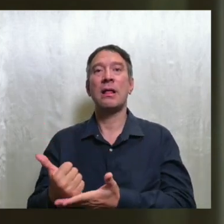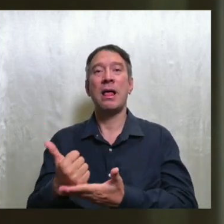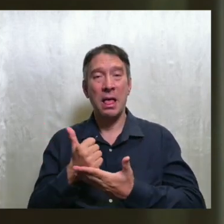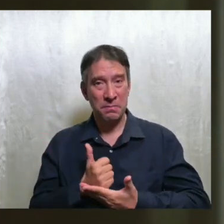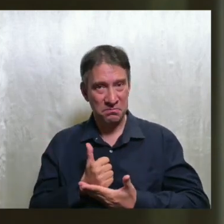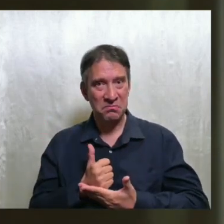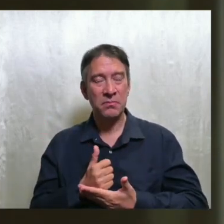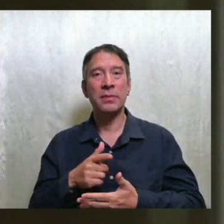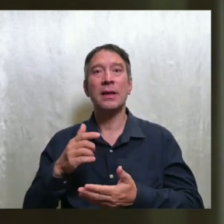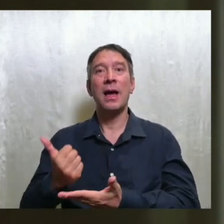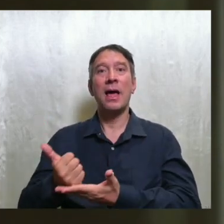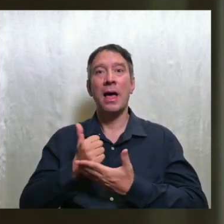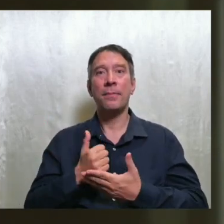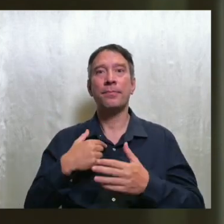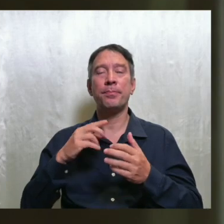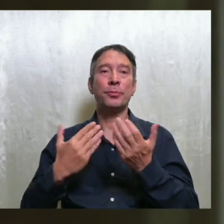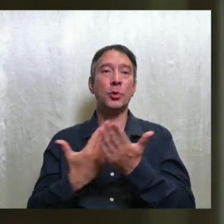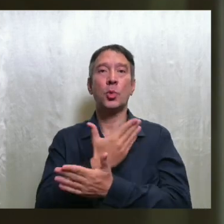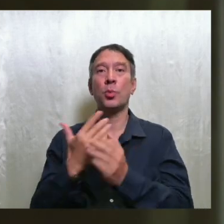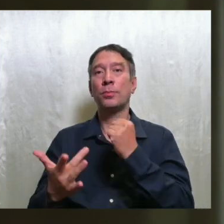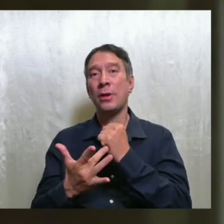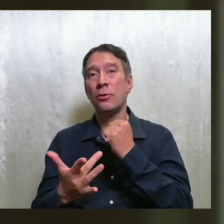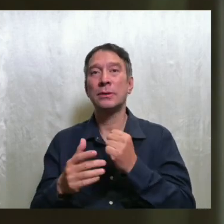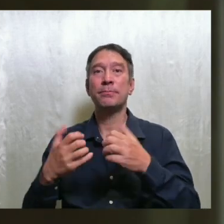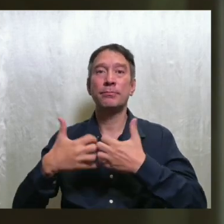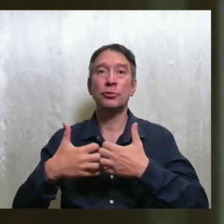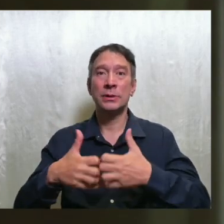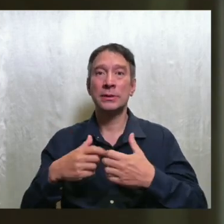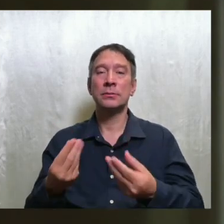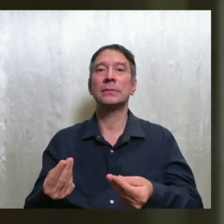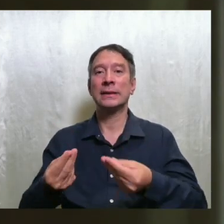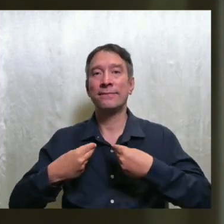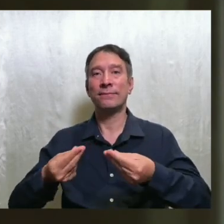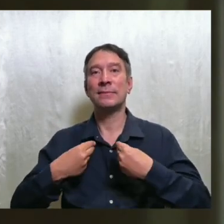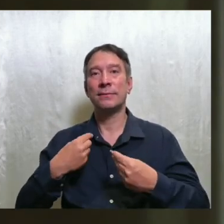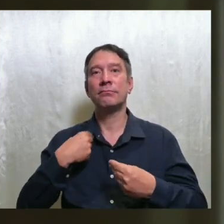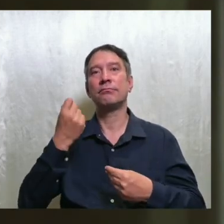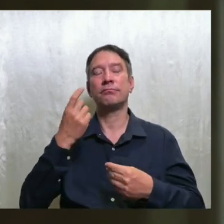internet around the globe. So you can have small cohorts where you are taught. There could be massive online